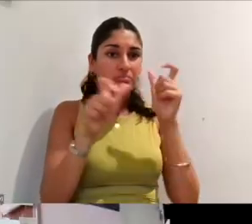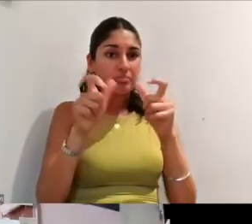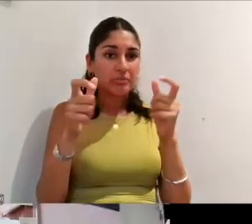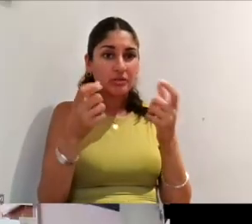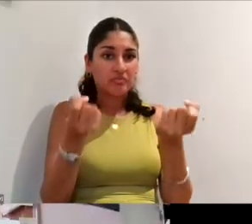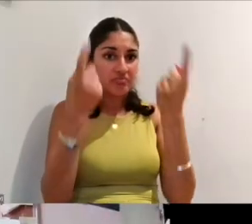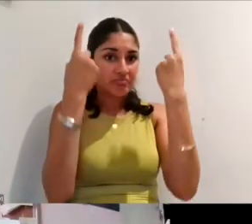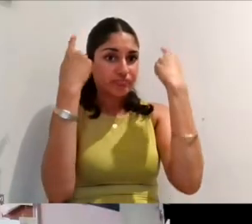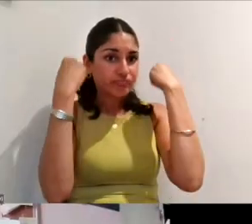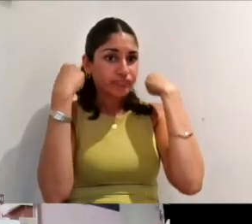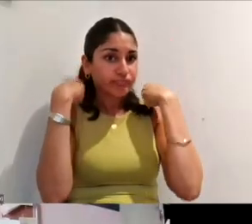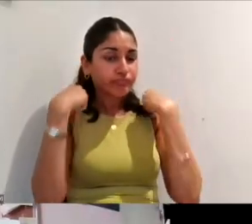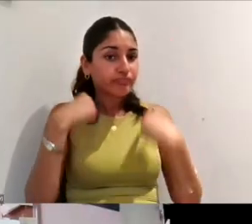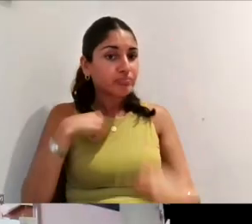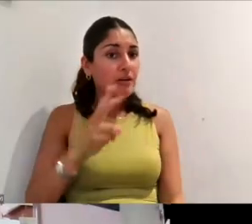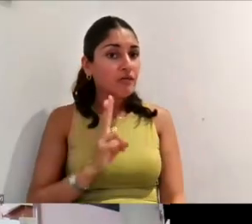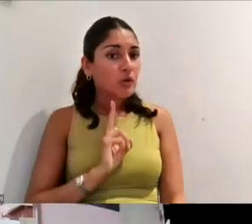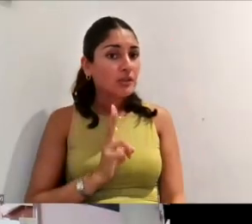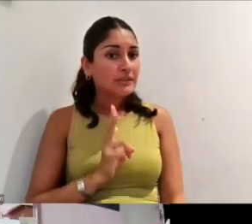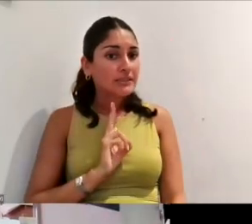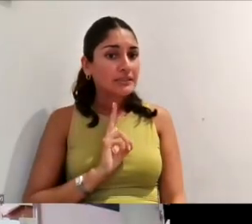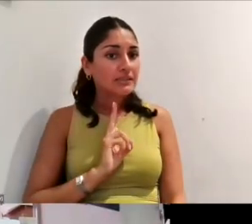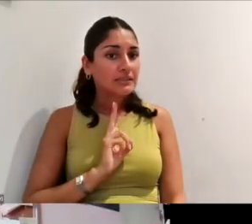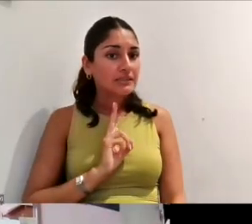to know what